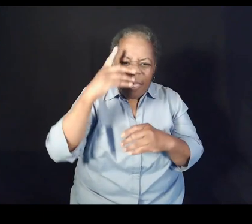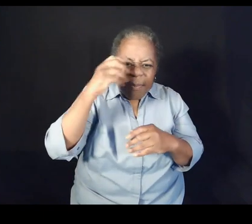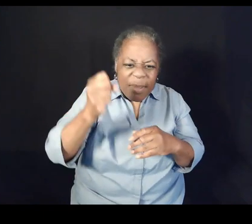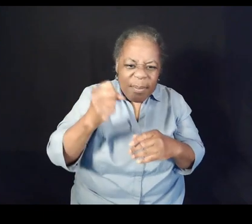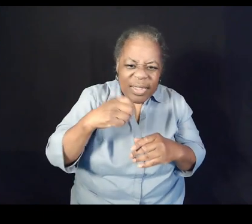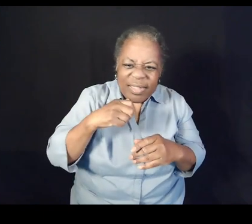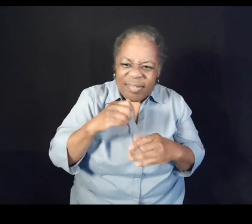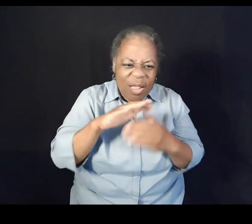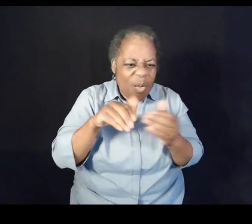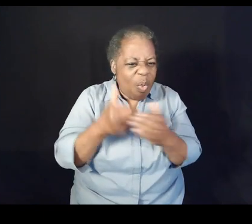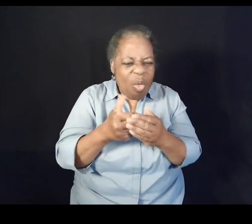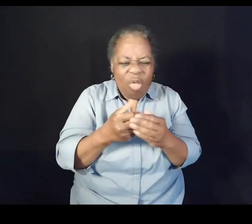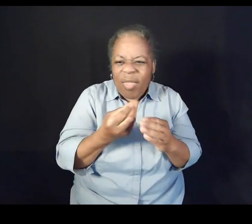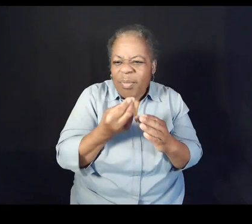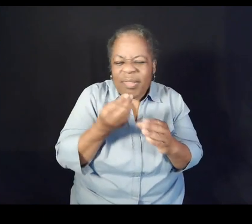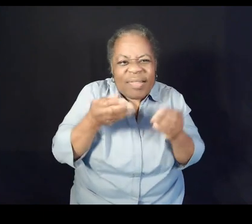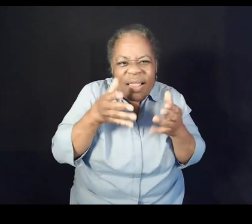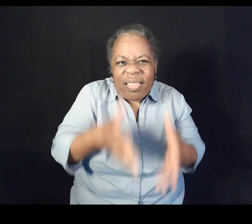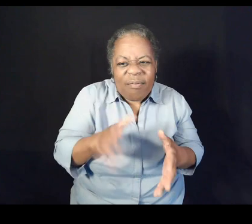their friend.